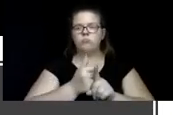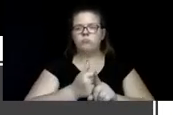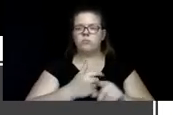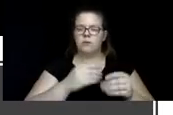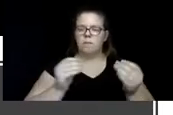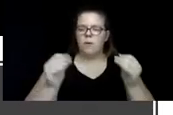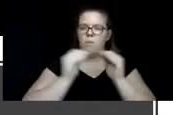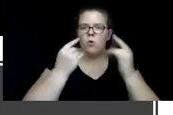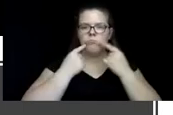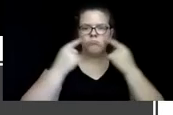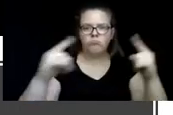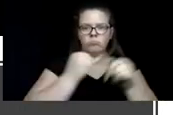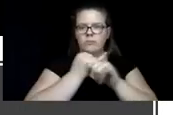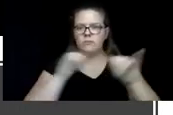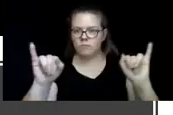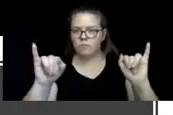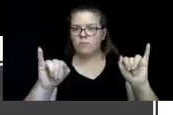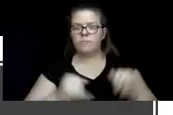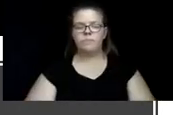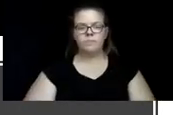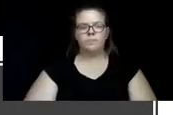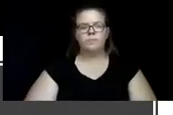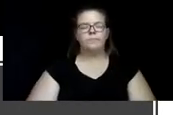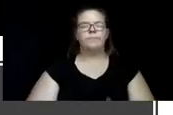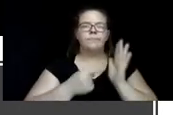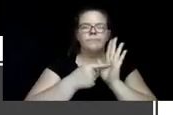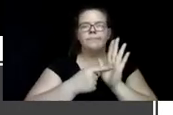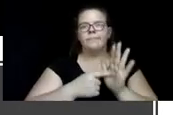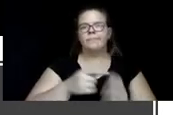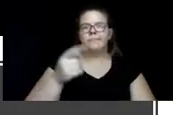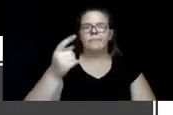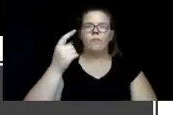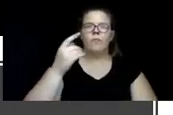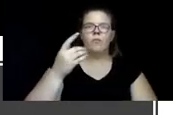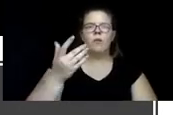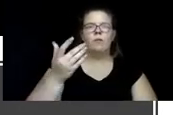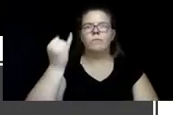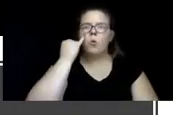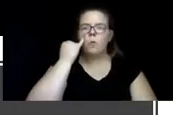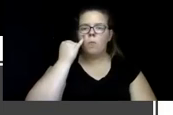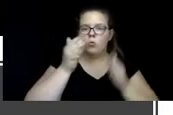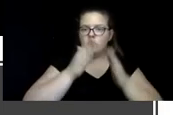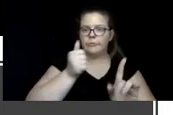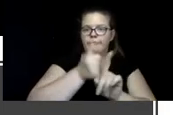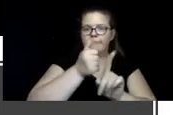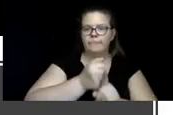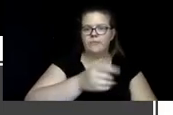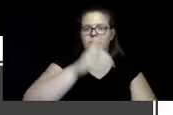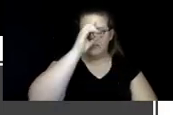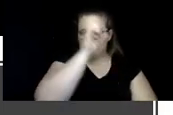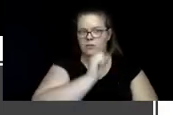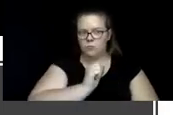successful living on their own. So for example, say someone with schizophrenia who had